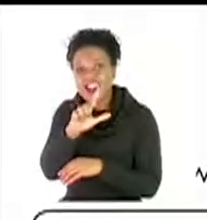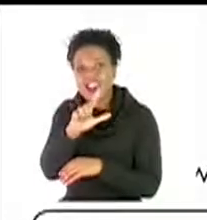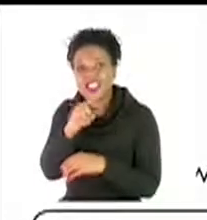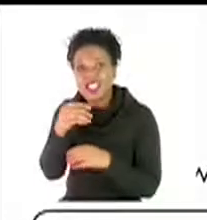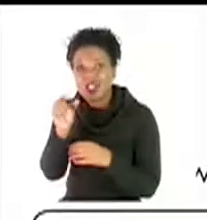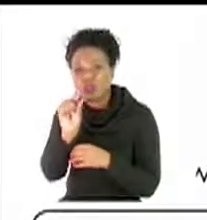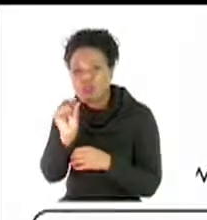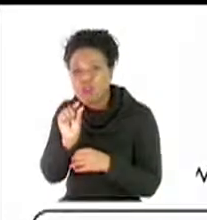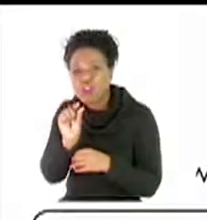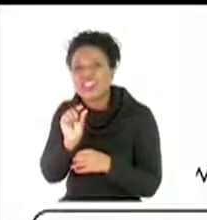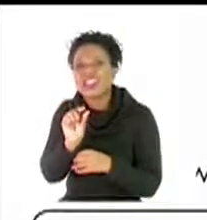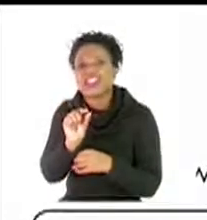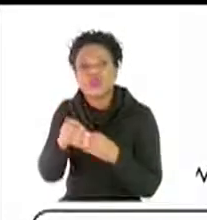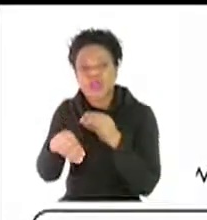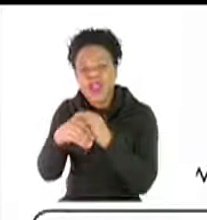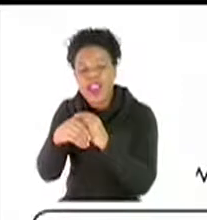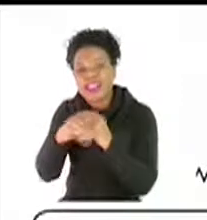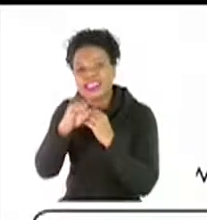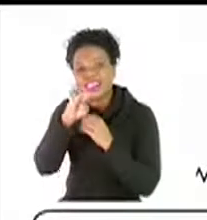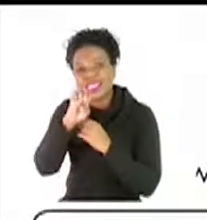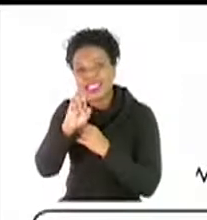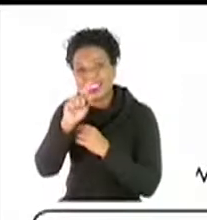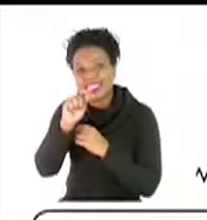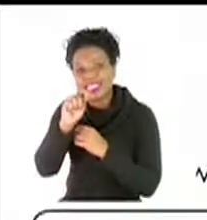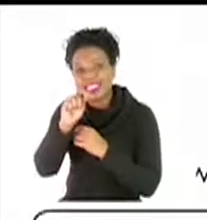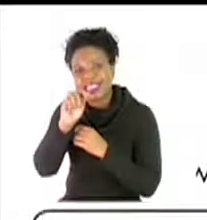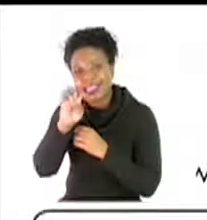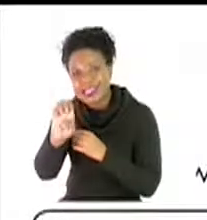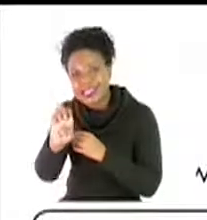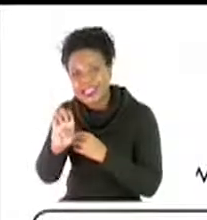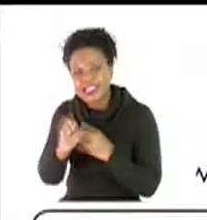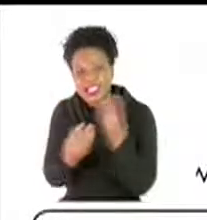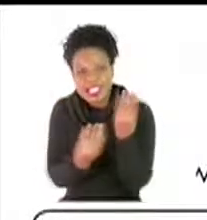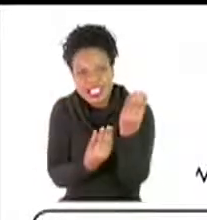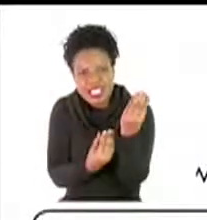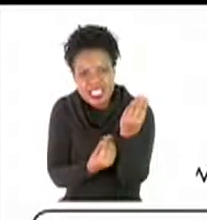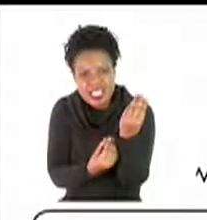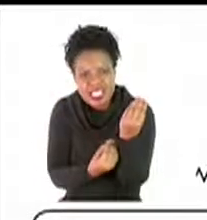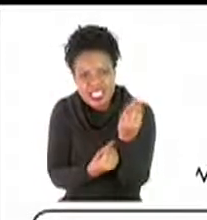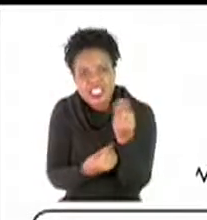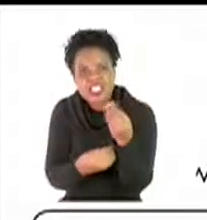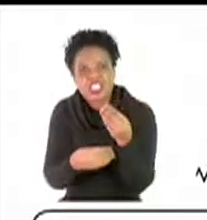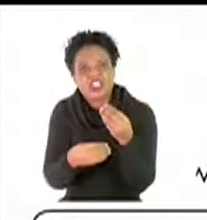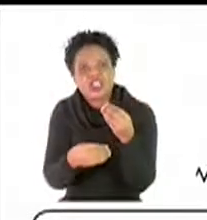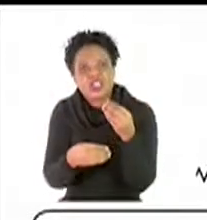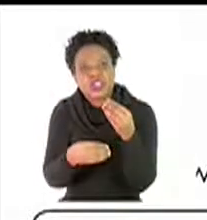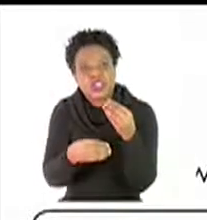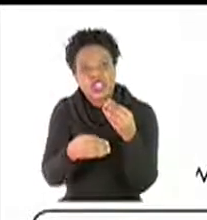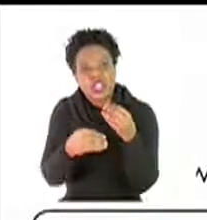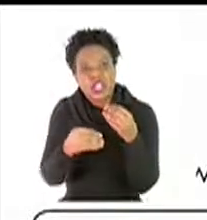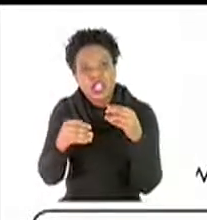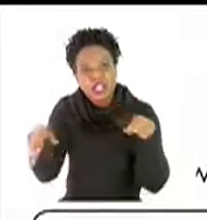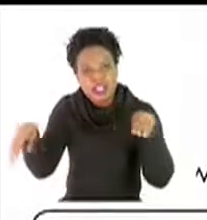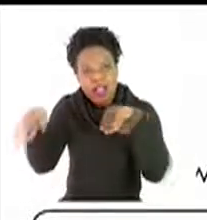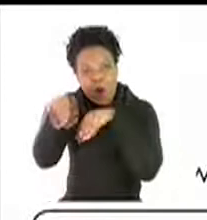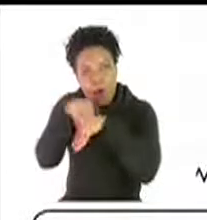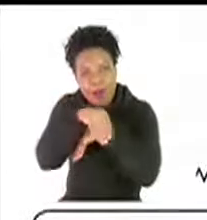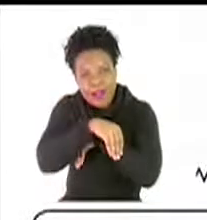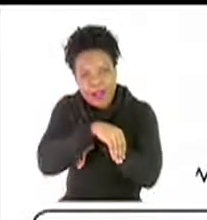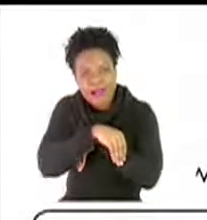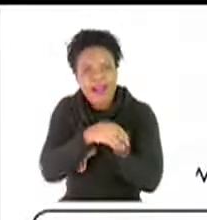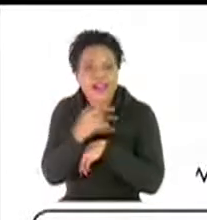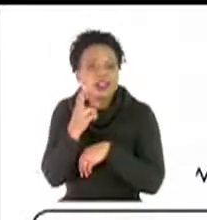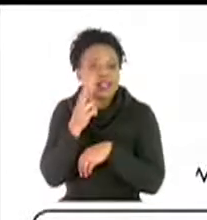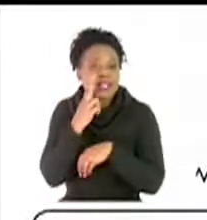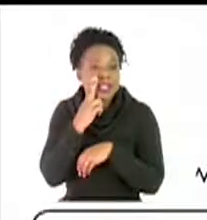kitchenette, towel, towelette, cigar, cigarette. And then on the